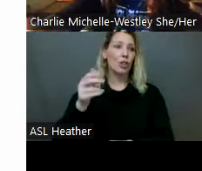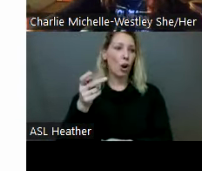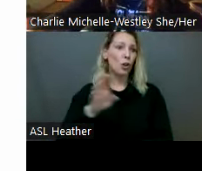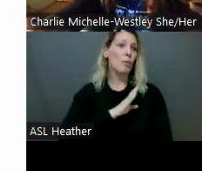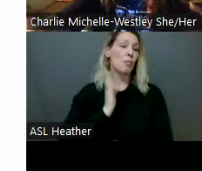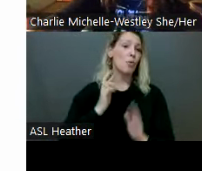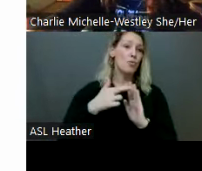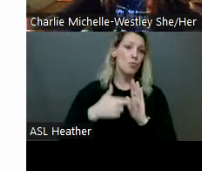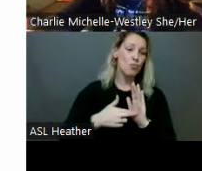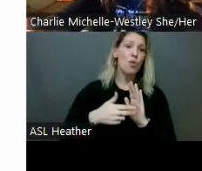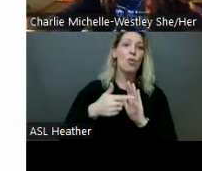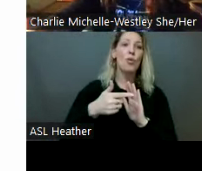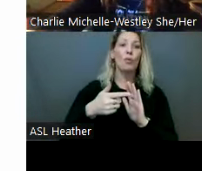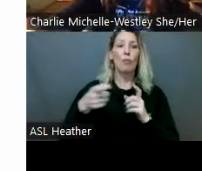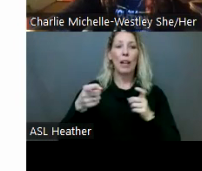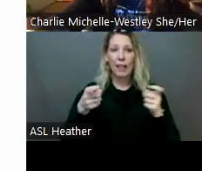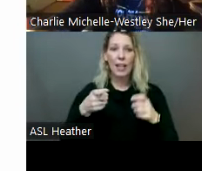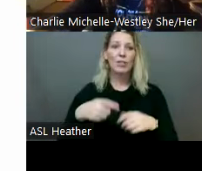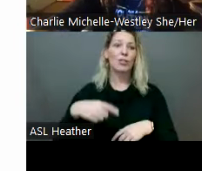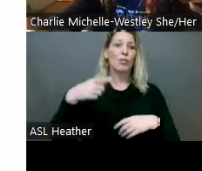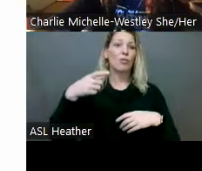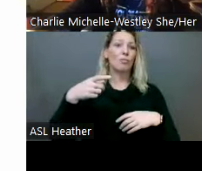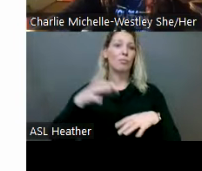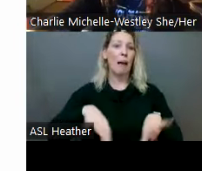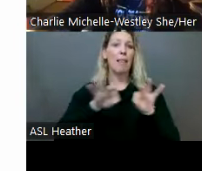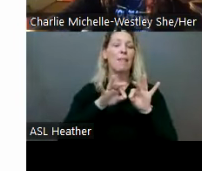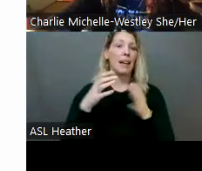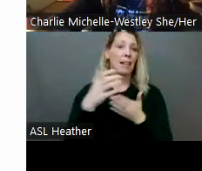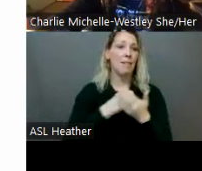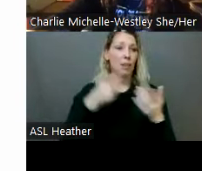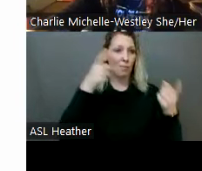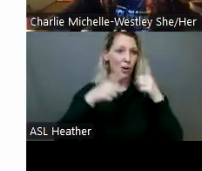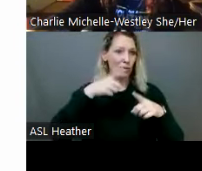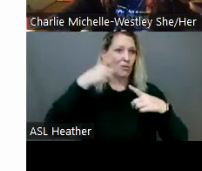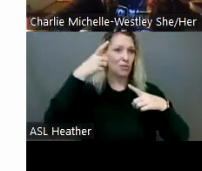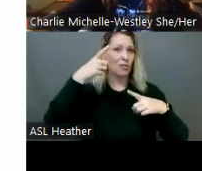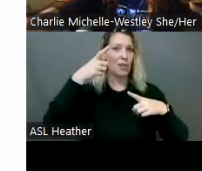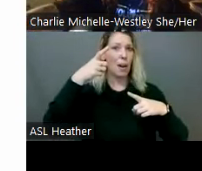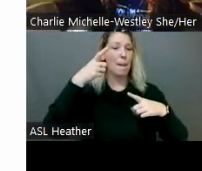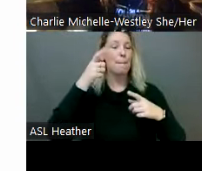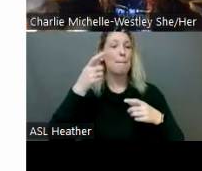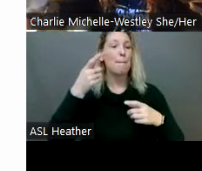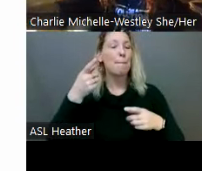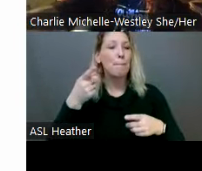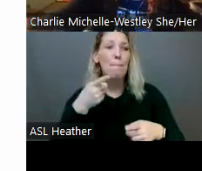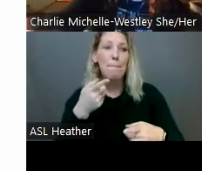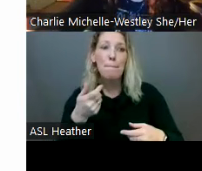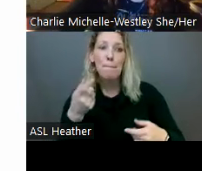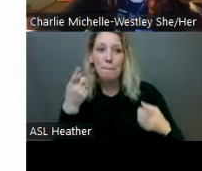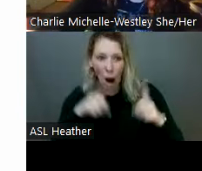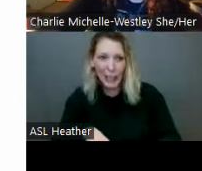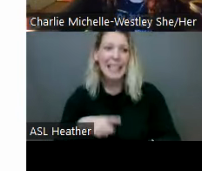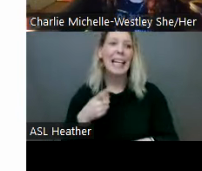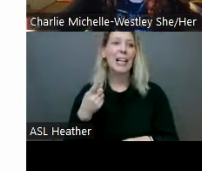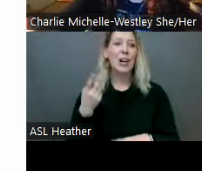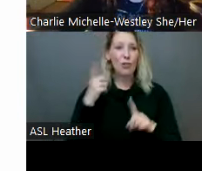and regulations, relevant collective bargaining agreements, and the National Association for Civilian Oversight of Law Enforcement Ethics Code regarding personal